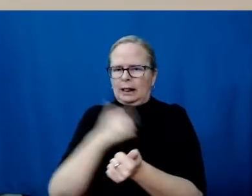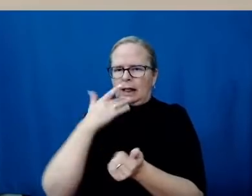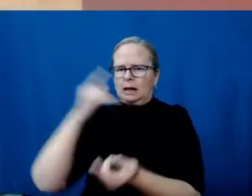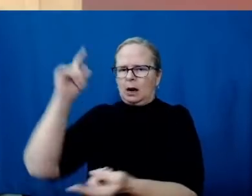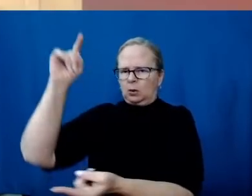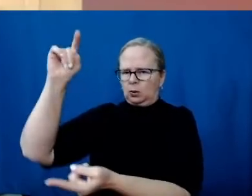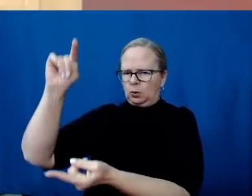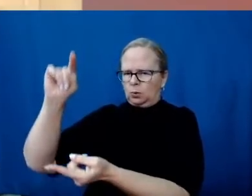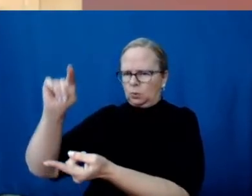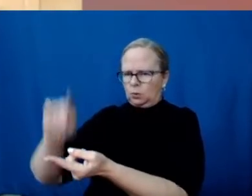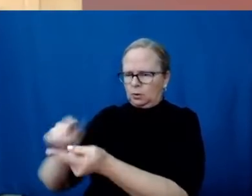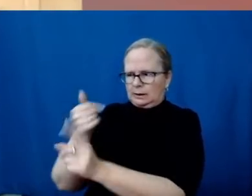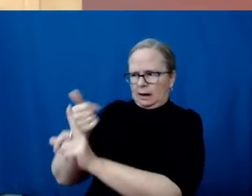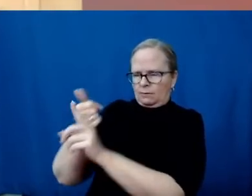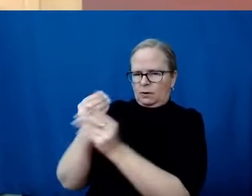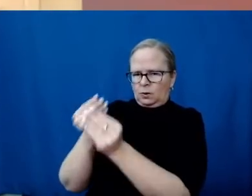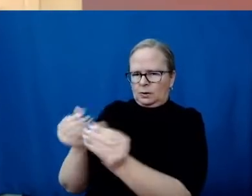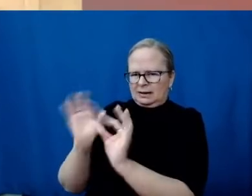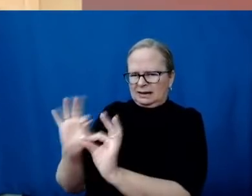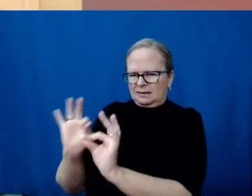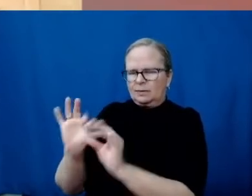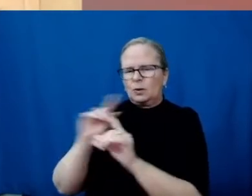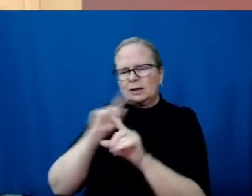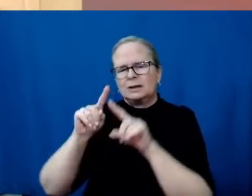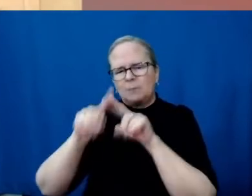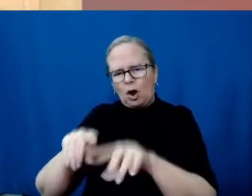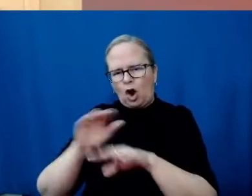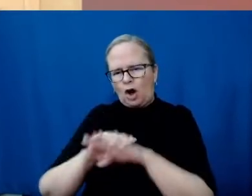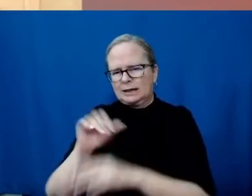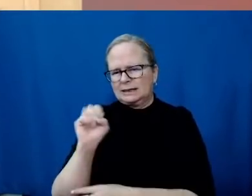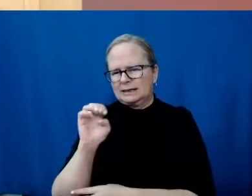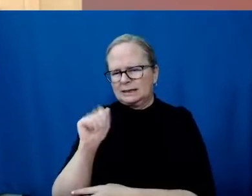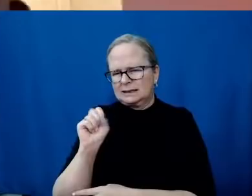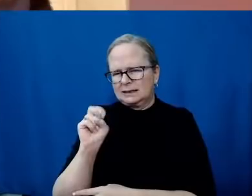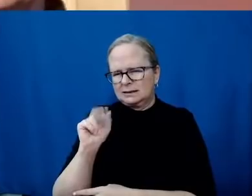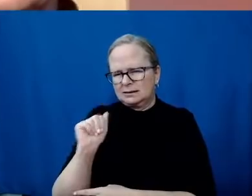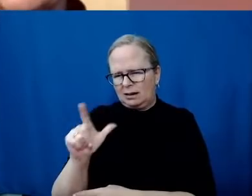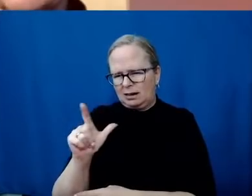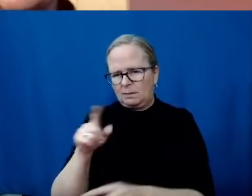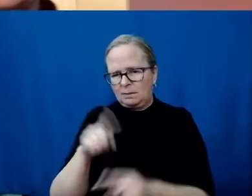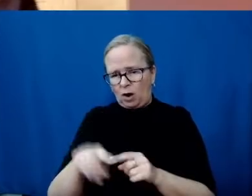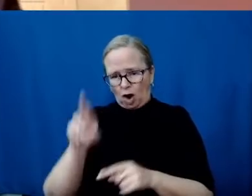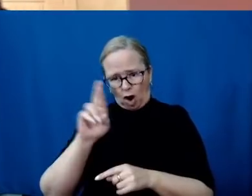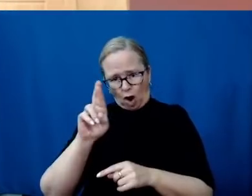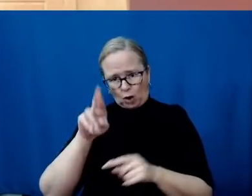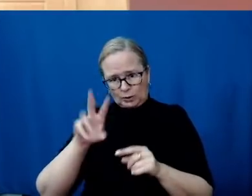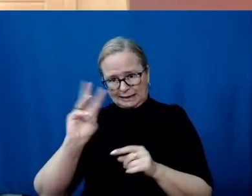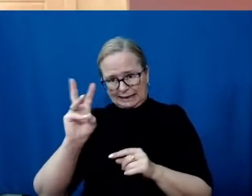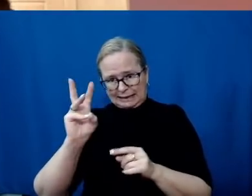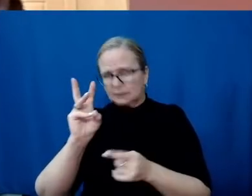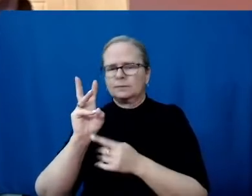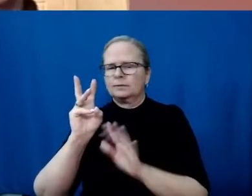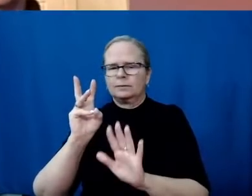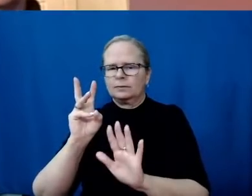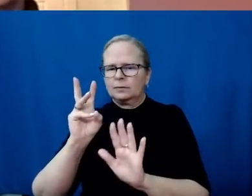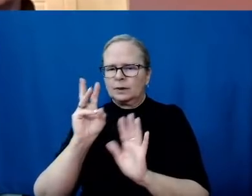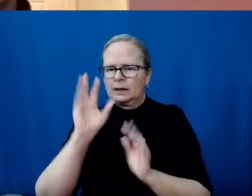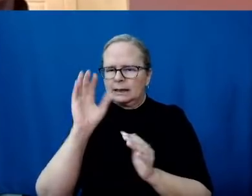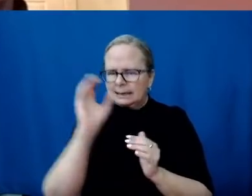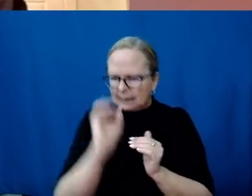season. But we have no chance for such an effect with COVID, with R0 or 6 or above. And